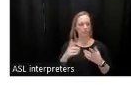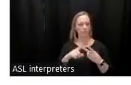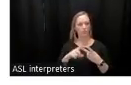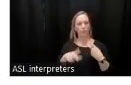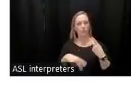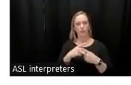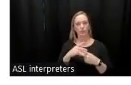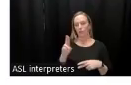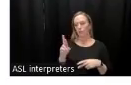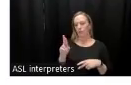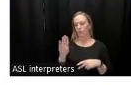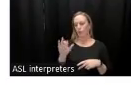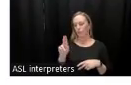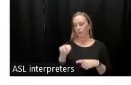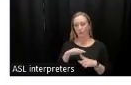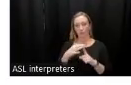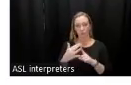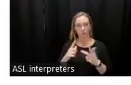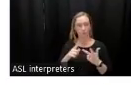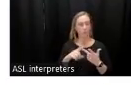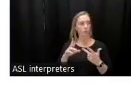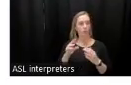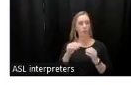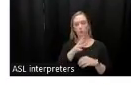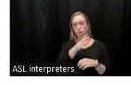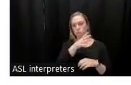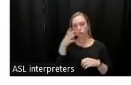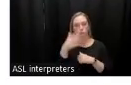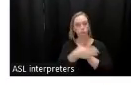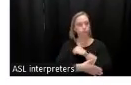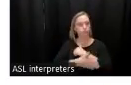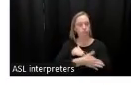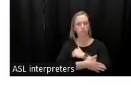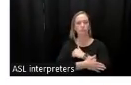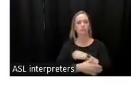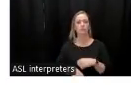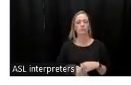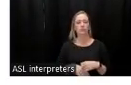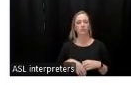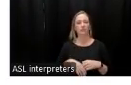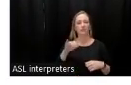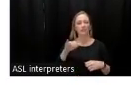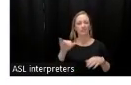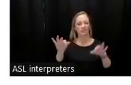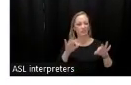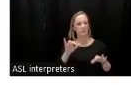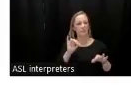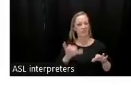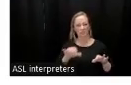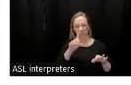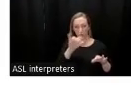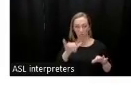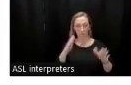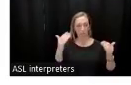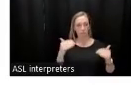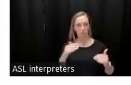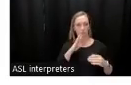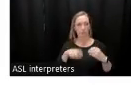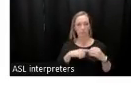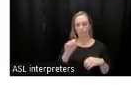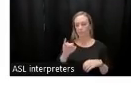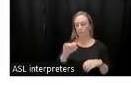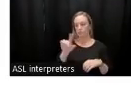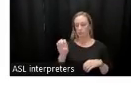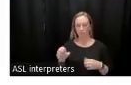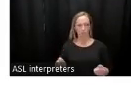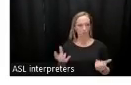or is this an isolated campus? A sense of that environment, talk about the size, so numbers of